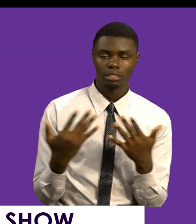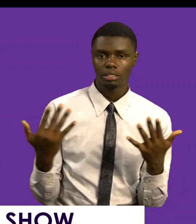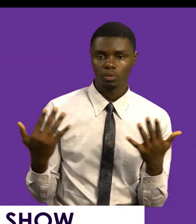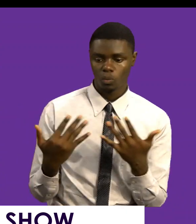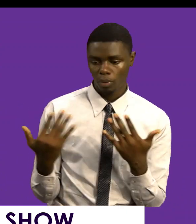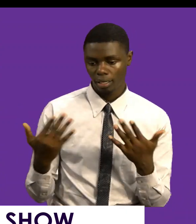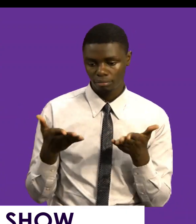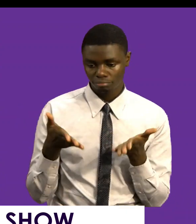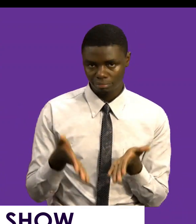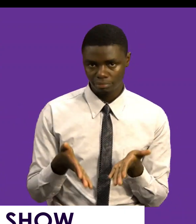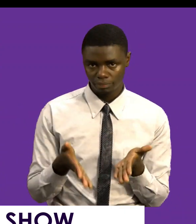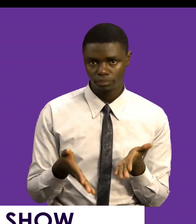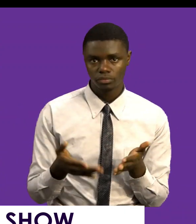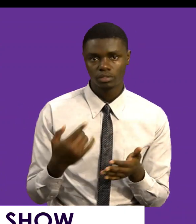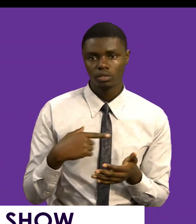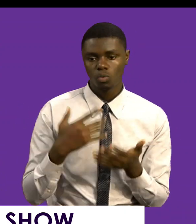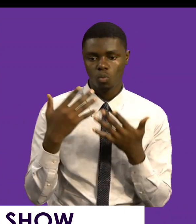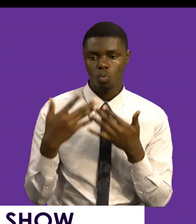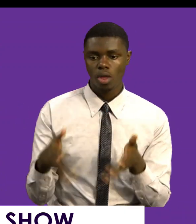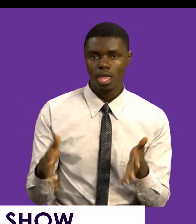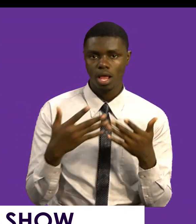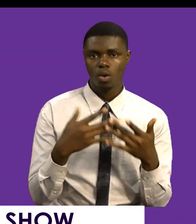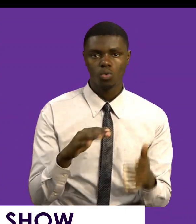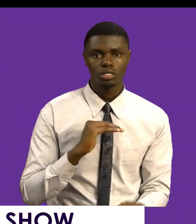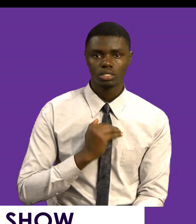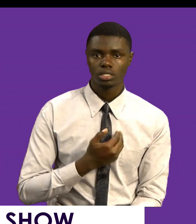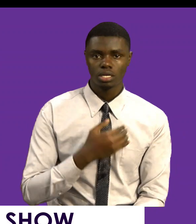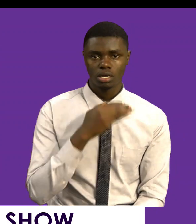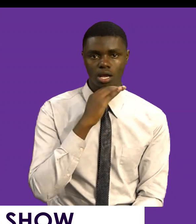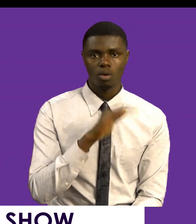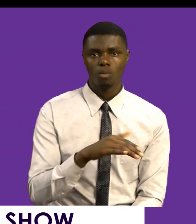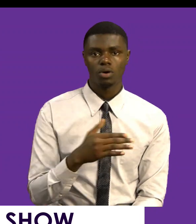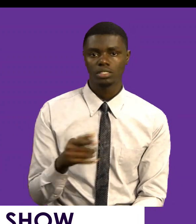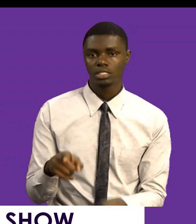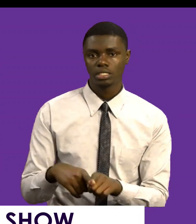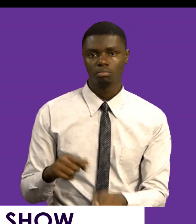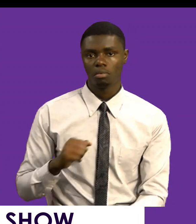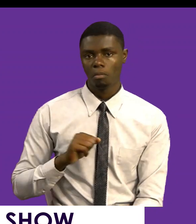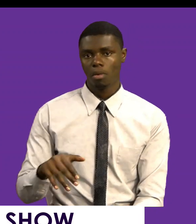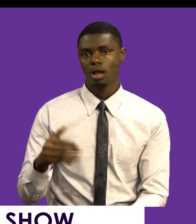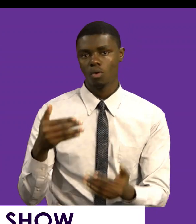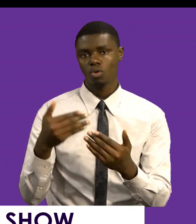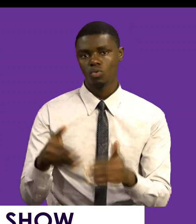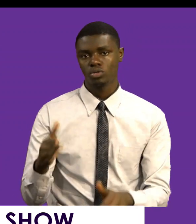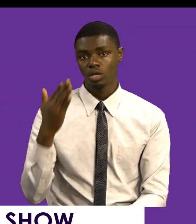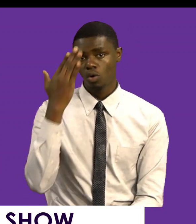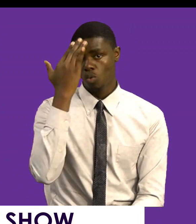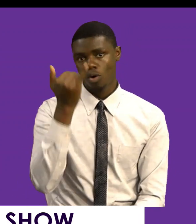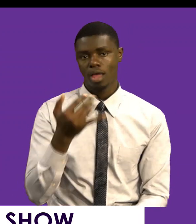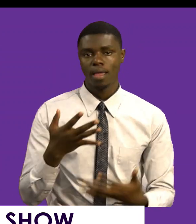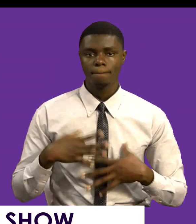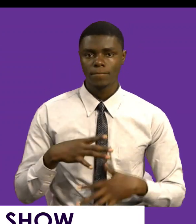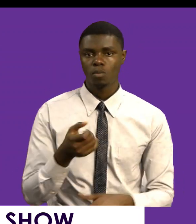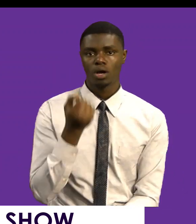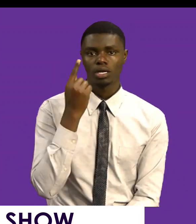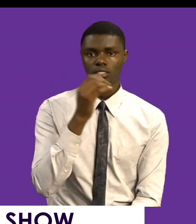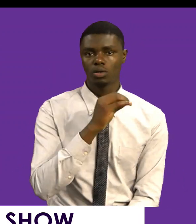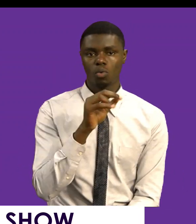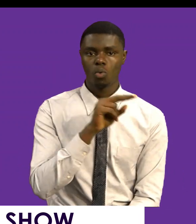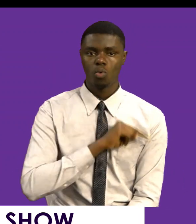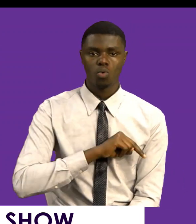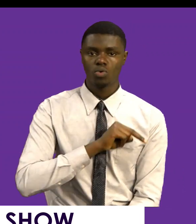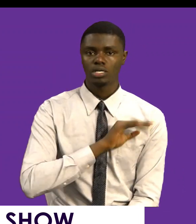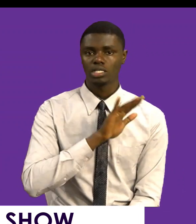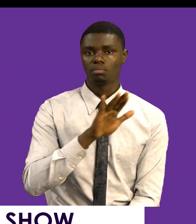are today. We are losing our boys and we are losing our girls, because people do not understand their